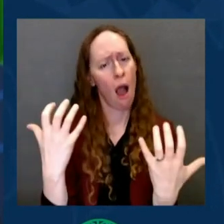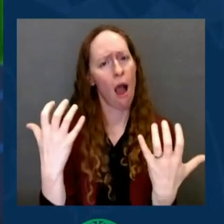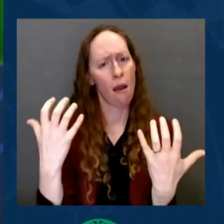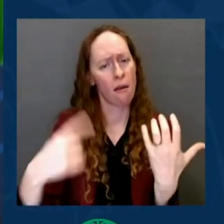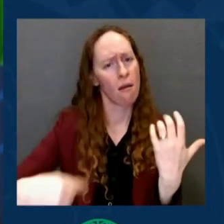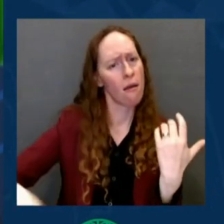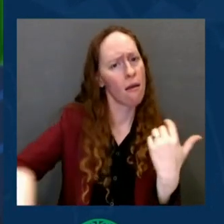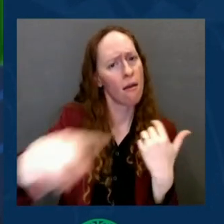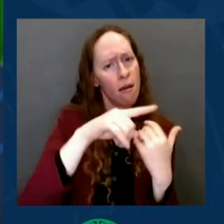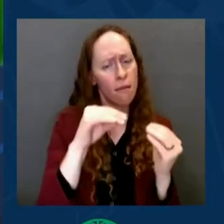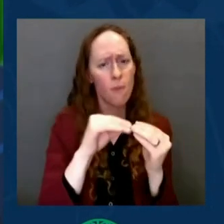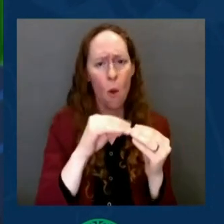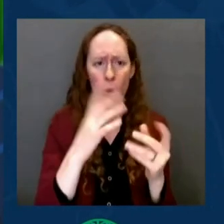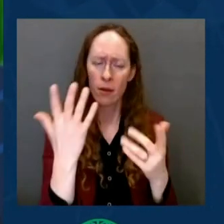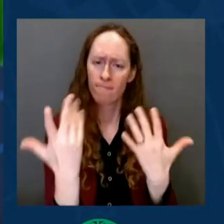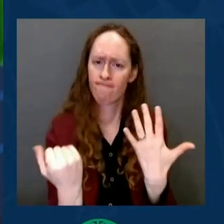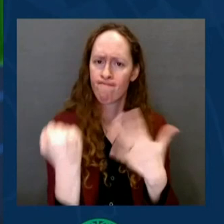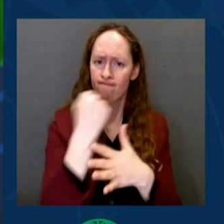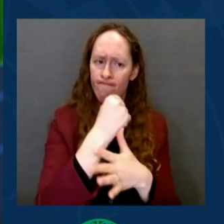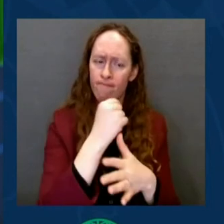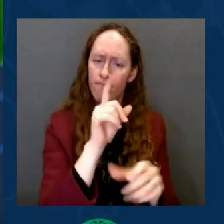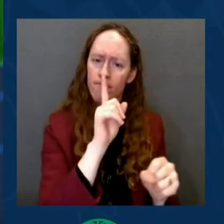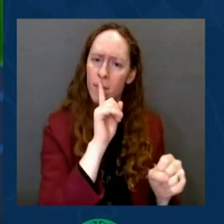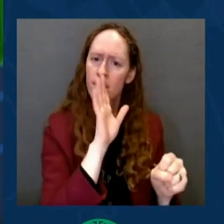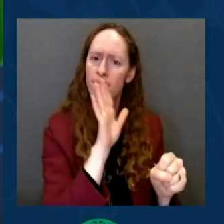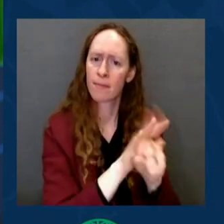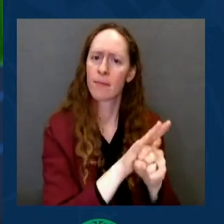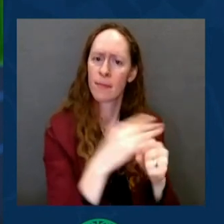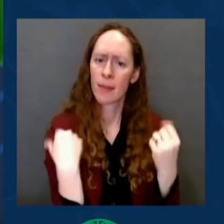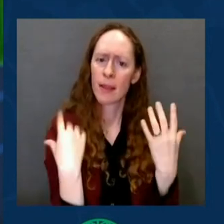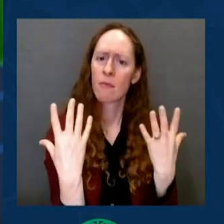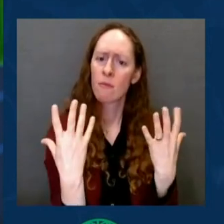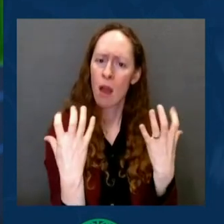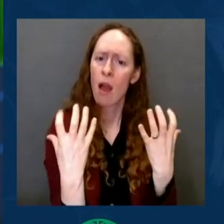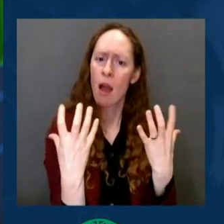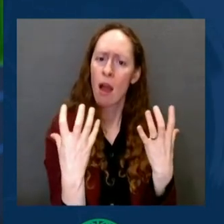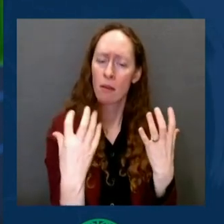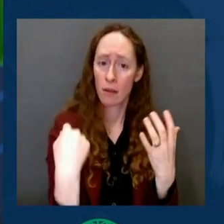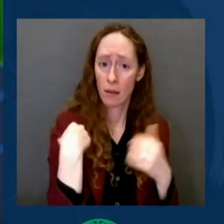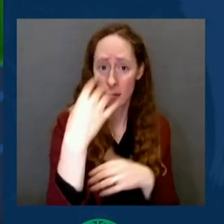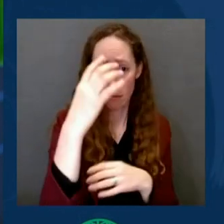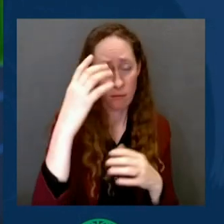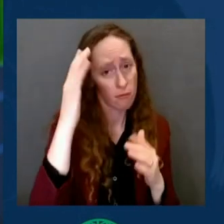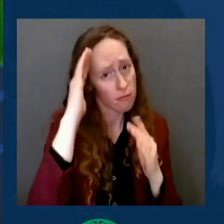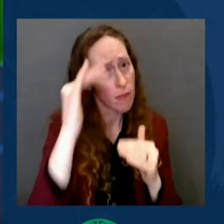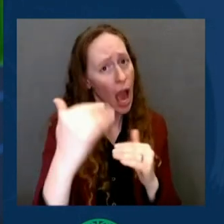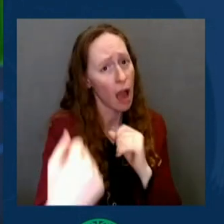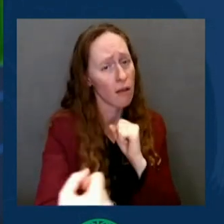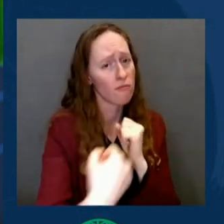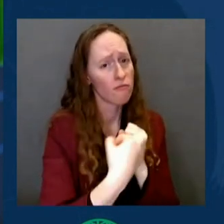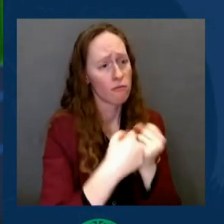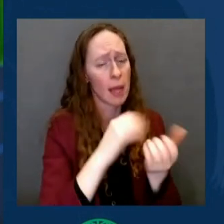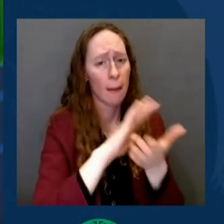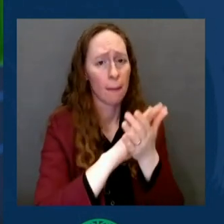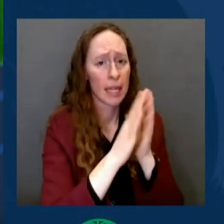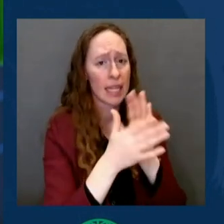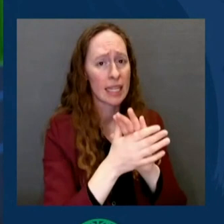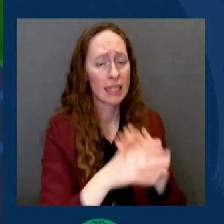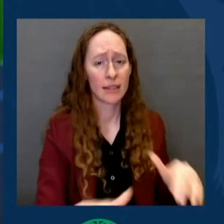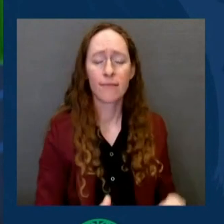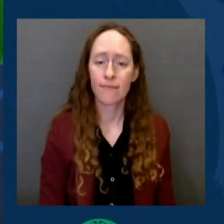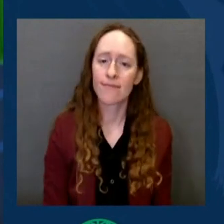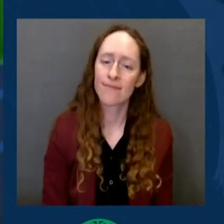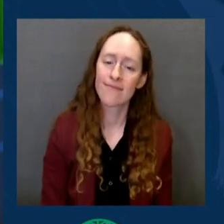United States so that the UN Security Council places the fight against terrorism